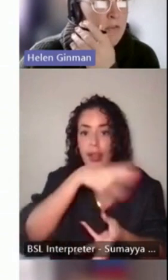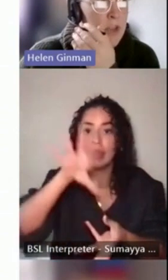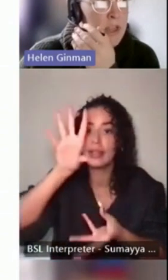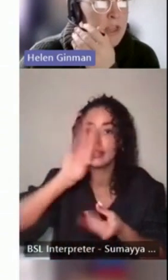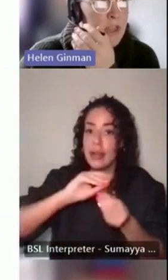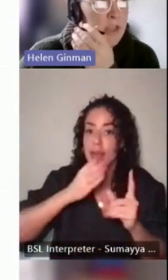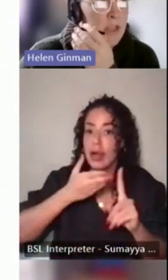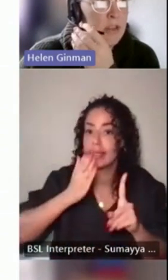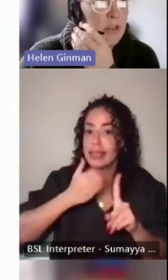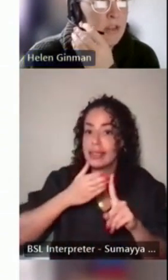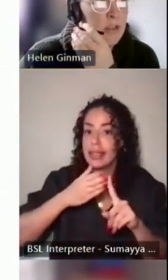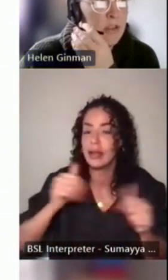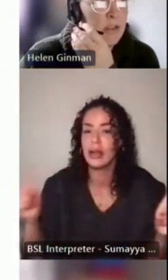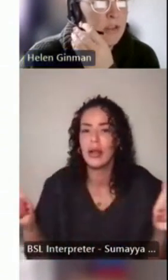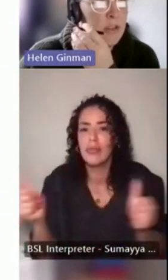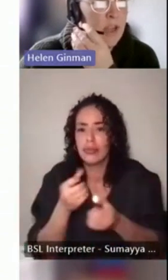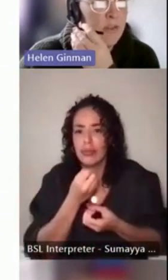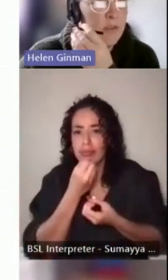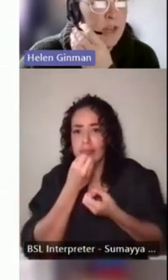summarizing, paraphrasing,